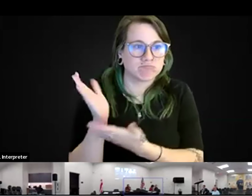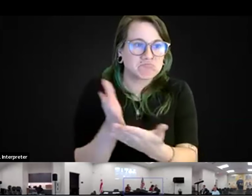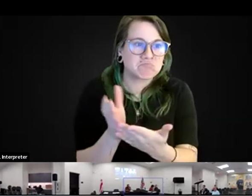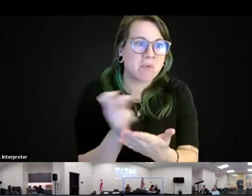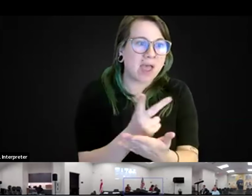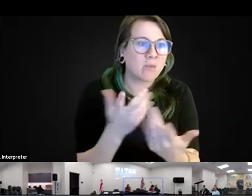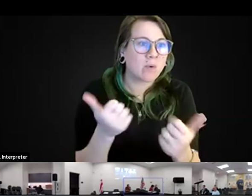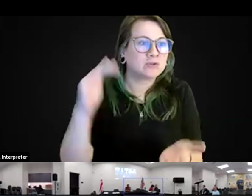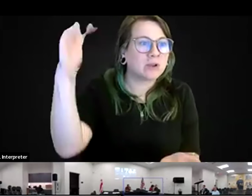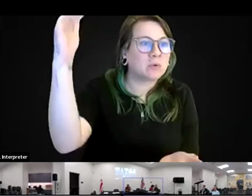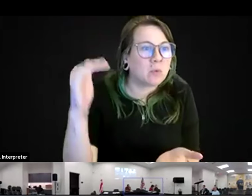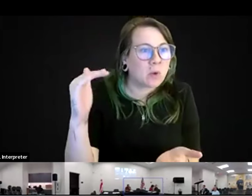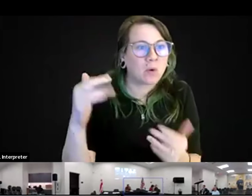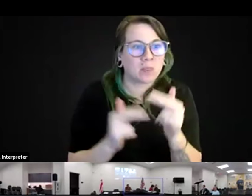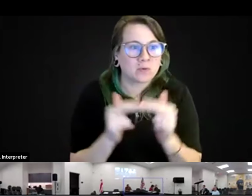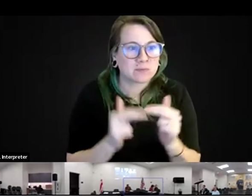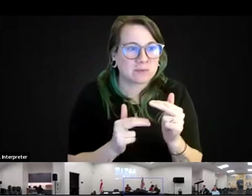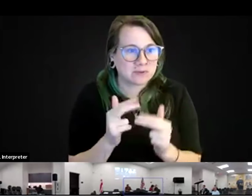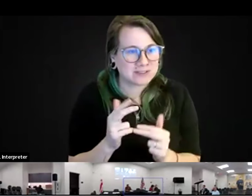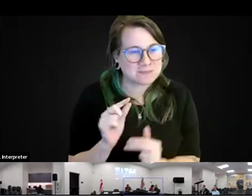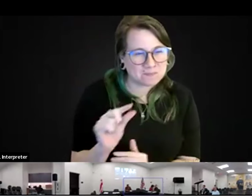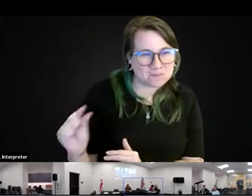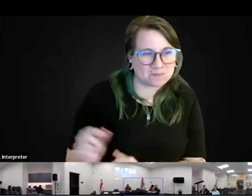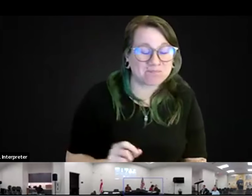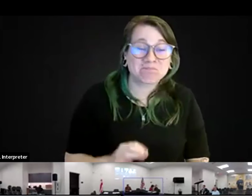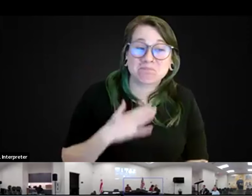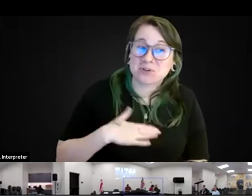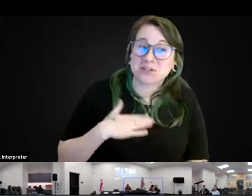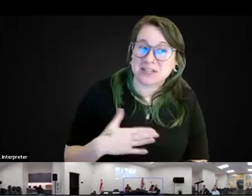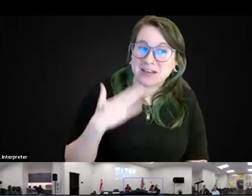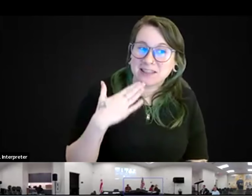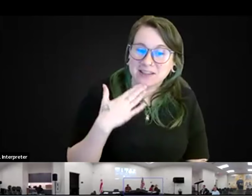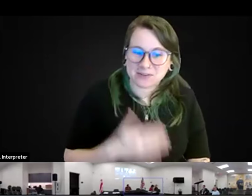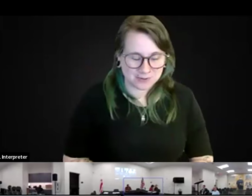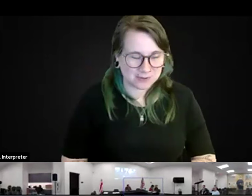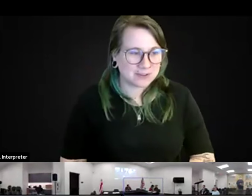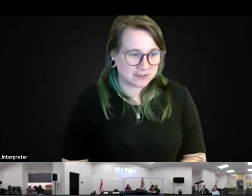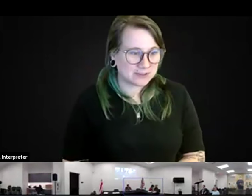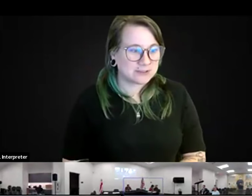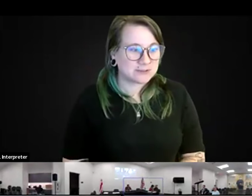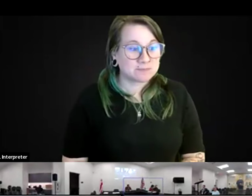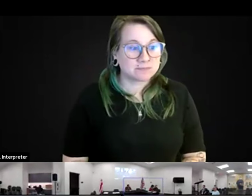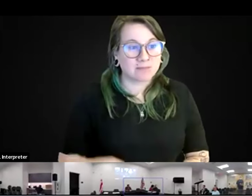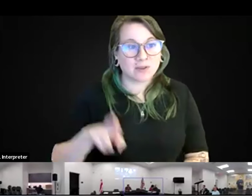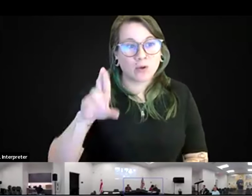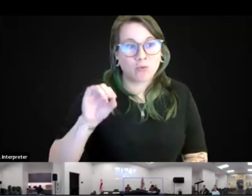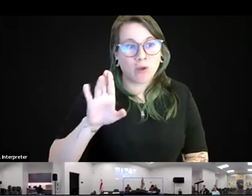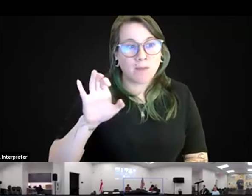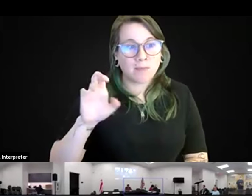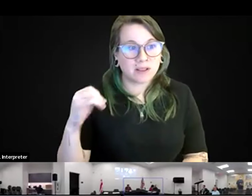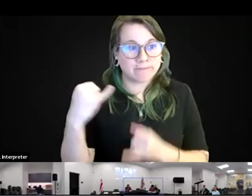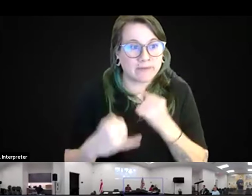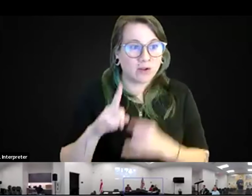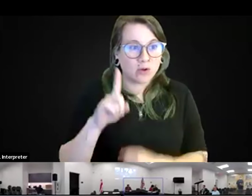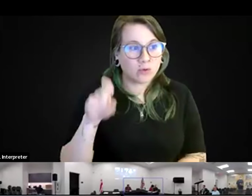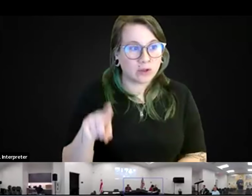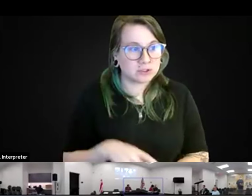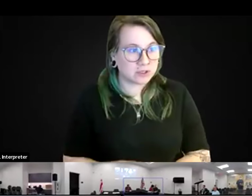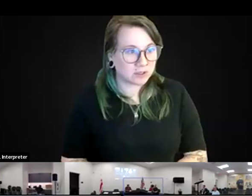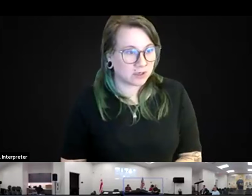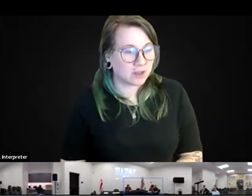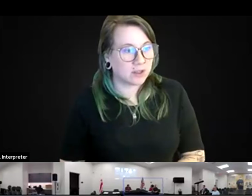lower the buildings a little bit. Appreciate it. Yes, ma'am. Thank you. Commissioner Roblin, final question? Thanks. I